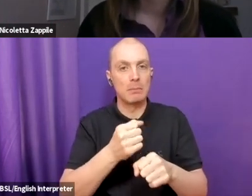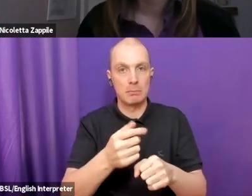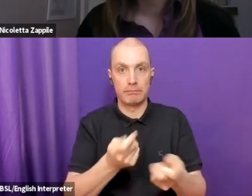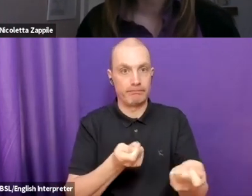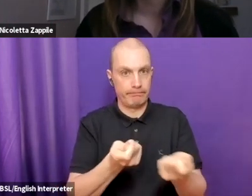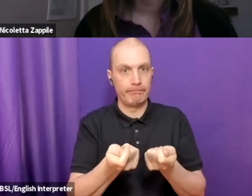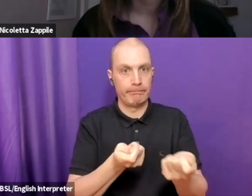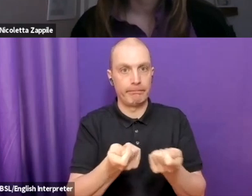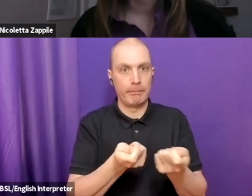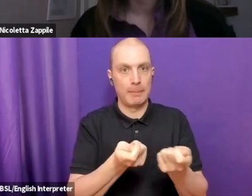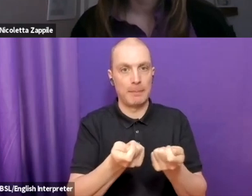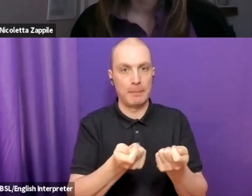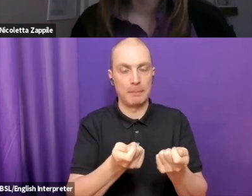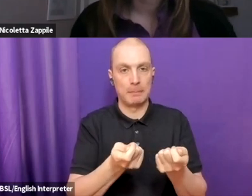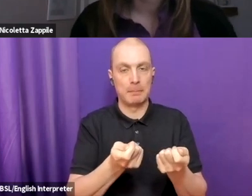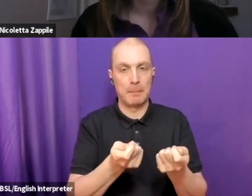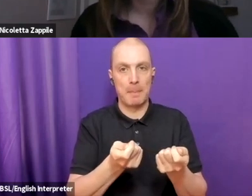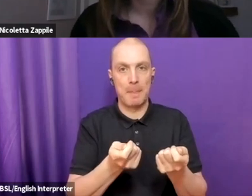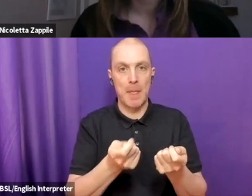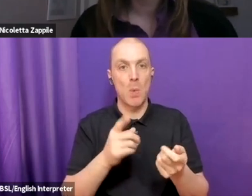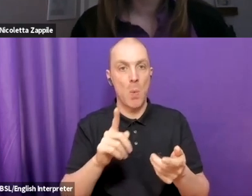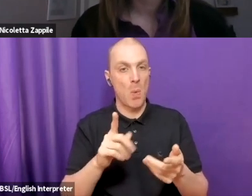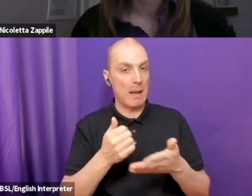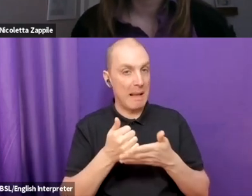advice could be that, for example,